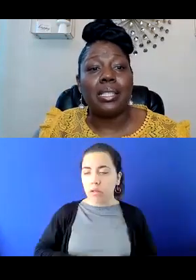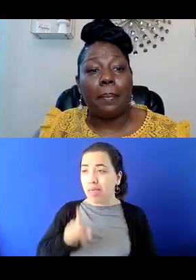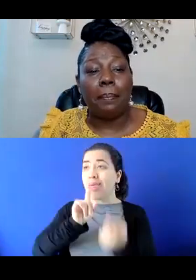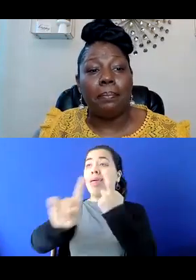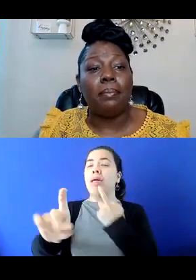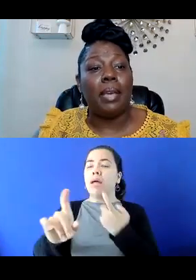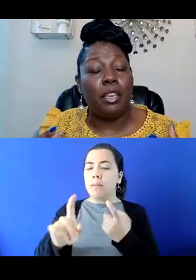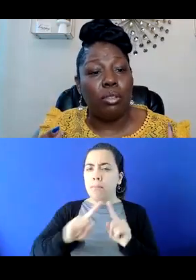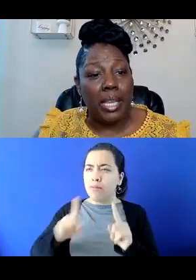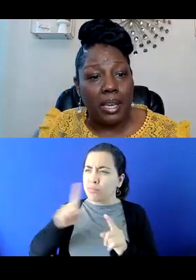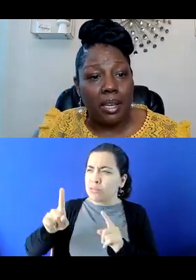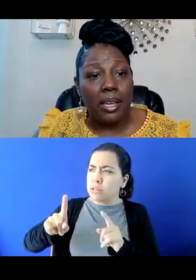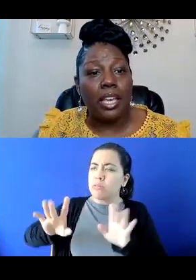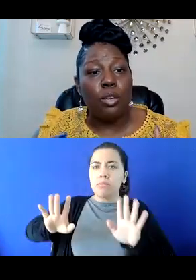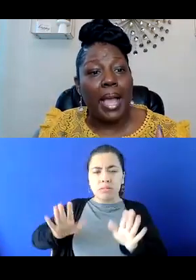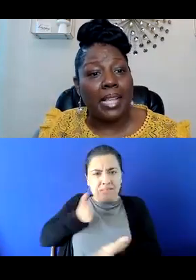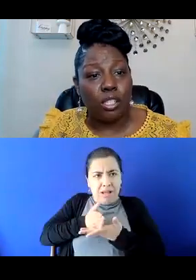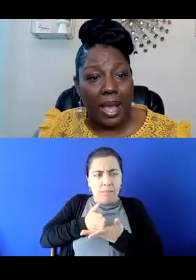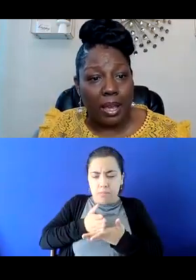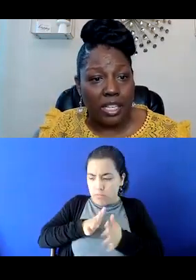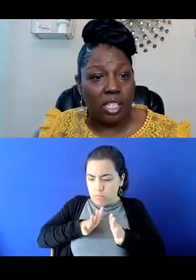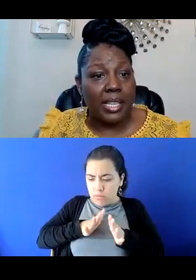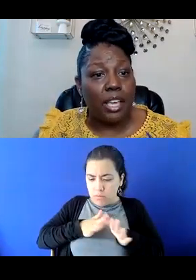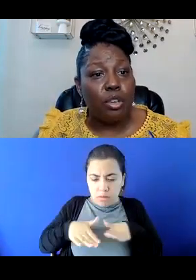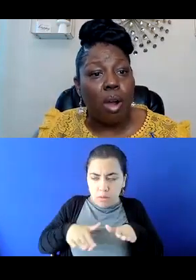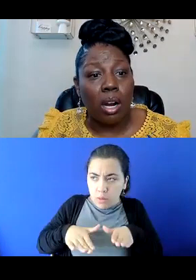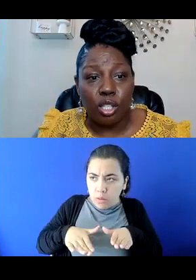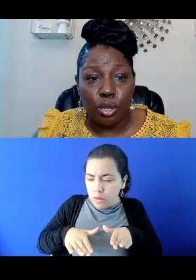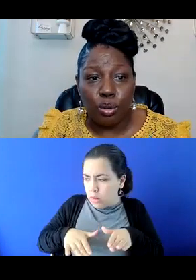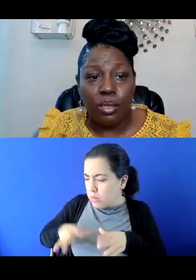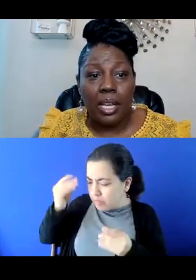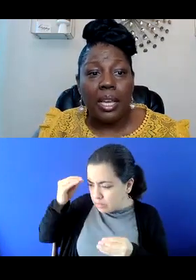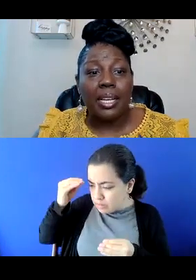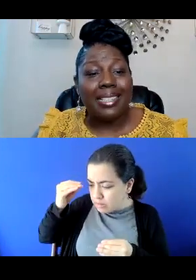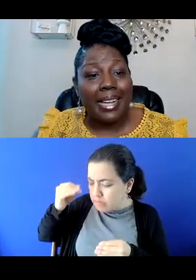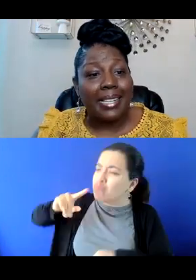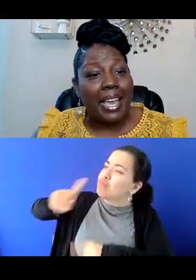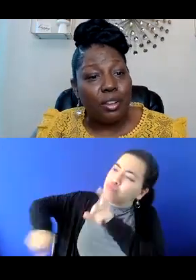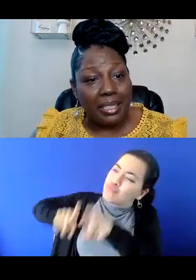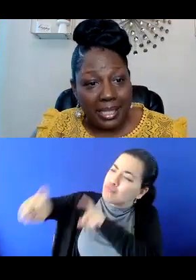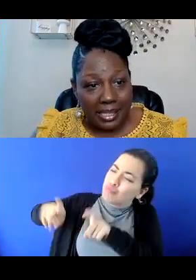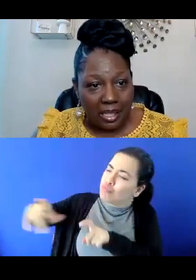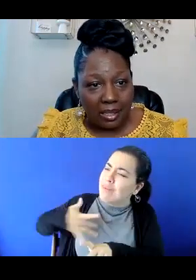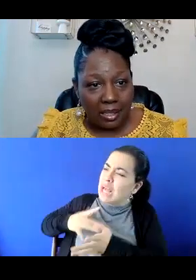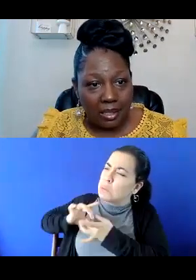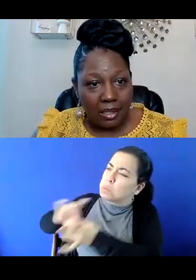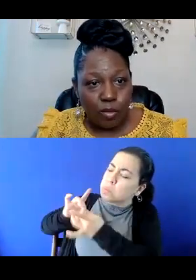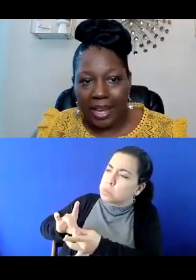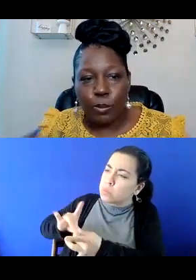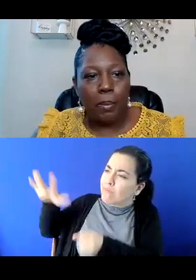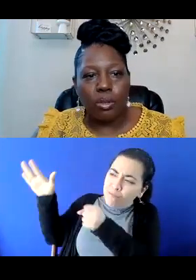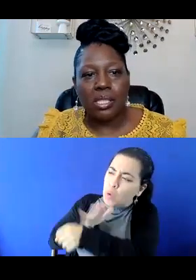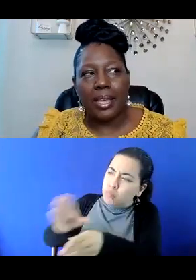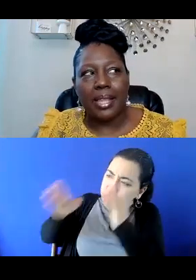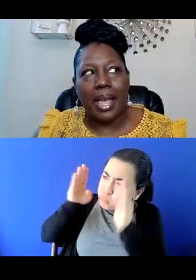really stopped and you think and you ask the right questions and you are attuned, connected, and you're listening, right?